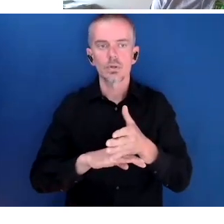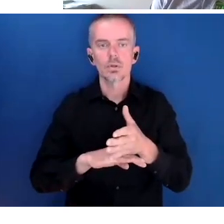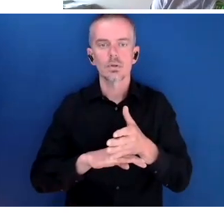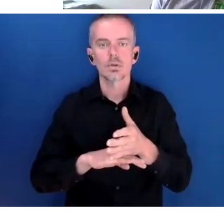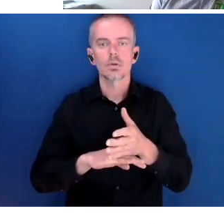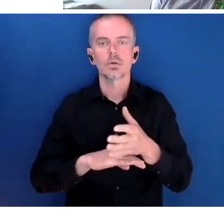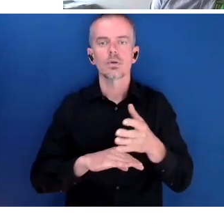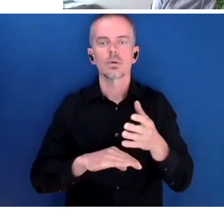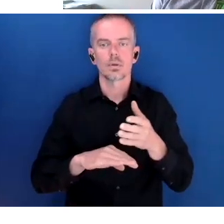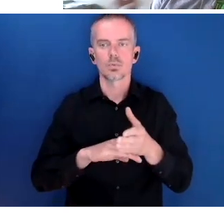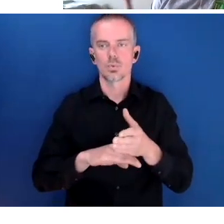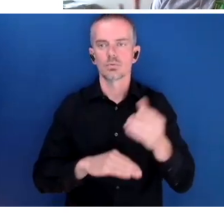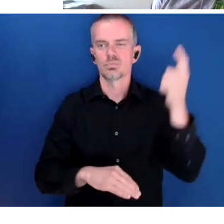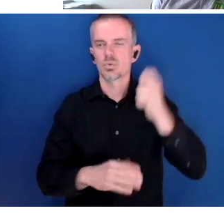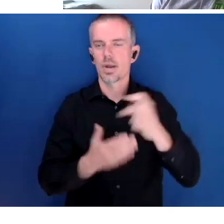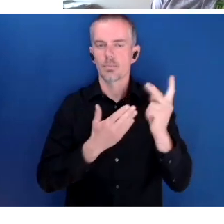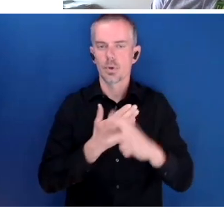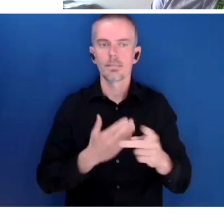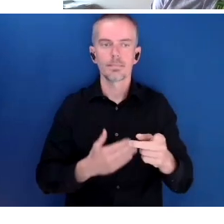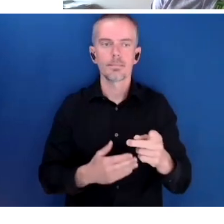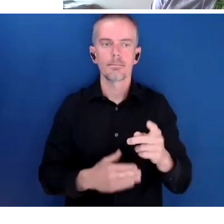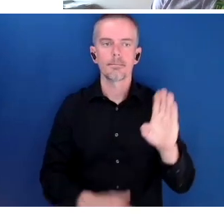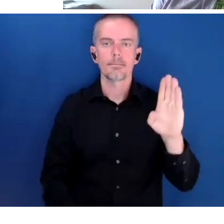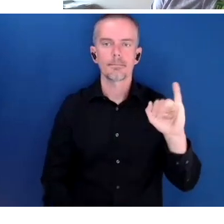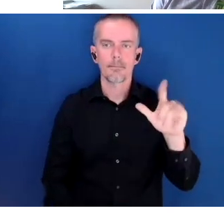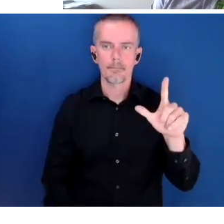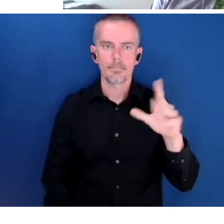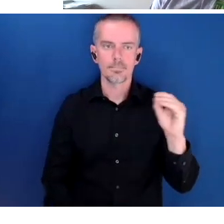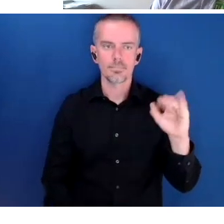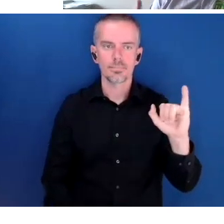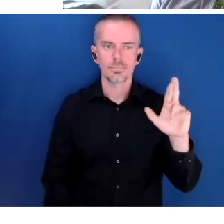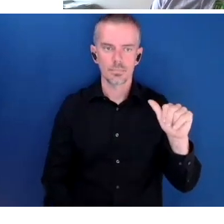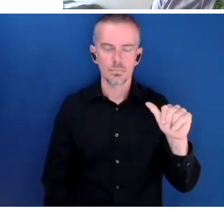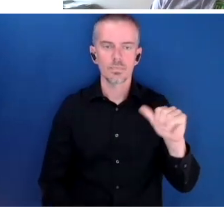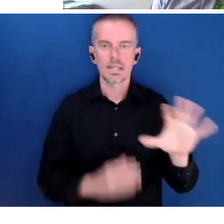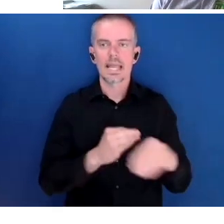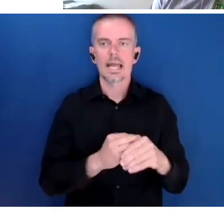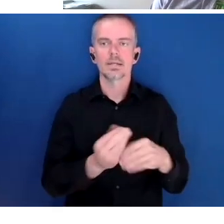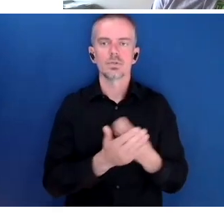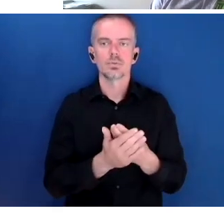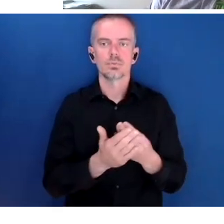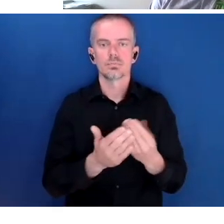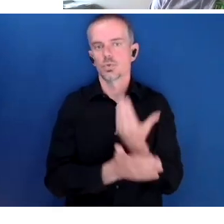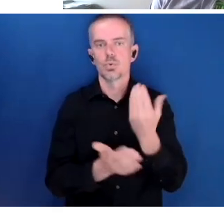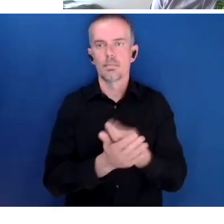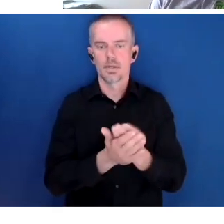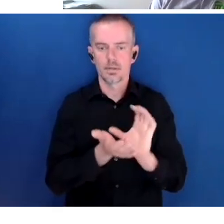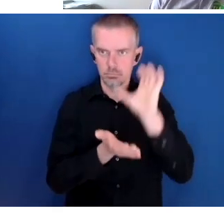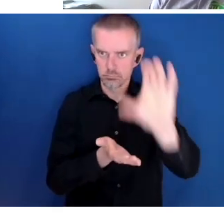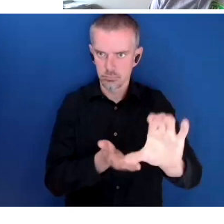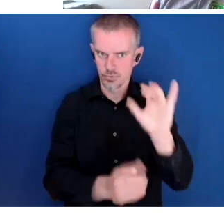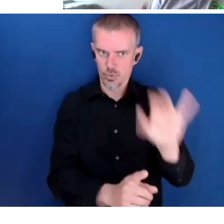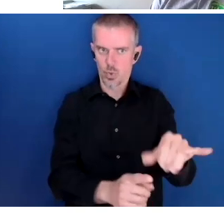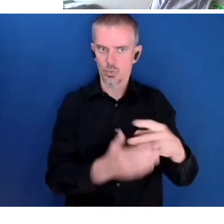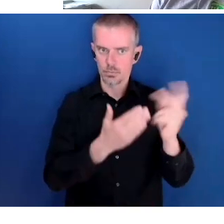grant programs. The Bipartisan Infrastructure Law and Inflation Reduction Act added new money into those programs, as well as created a